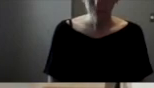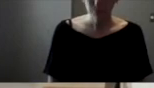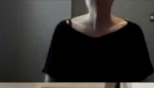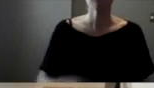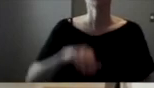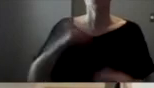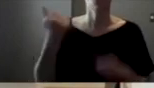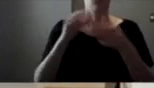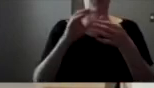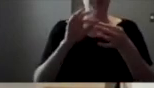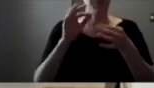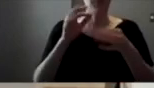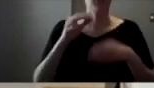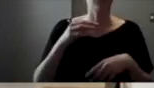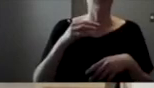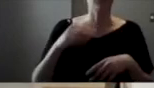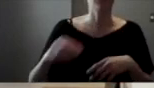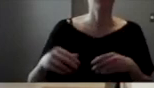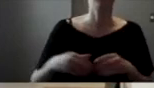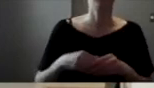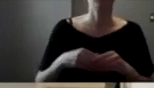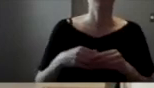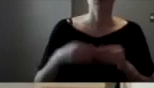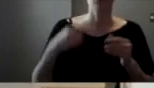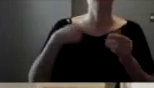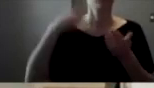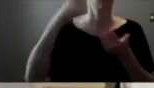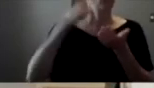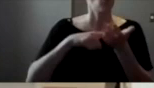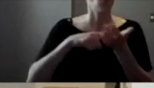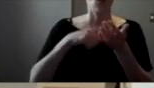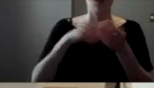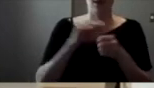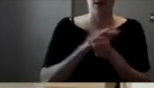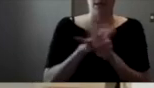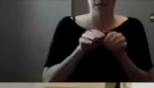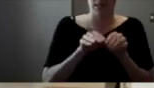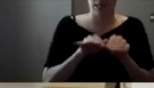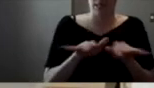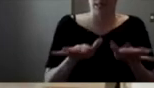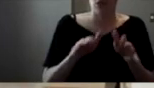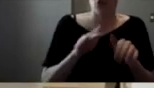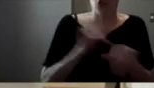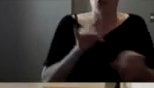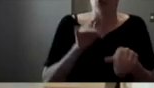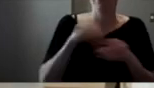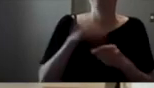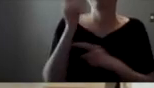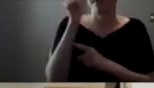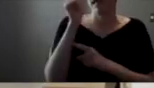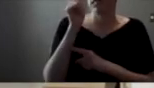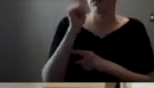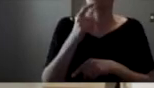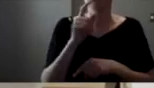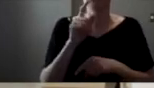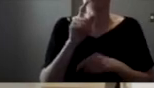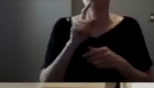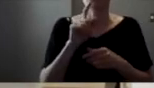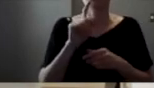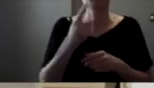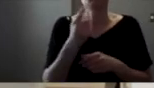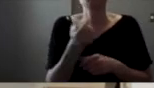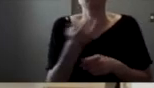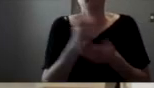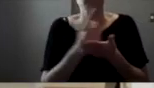we did see initially, again, in the first few weeks of the pandemic in Kenya, a reduction of